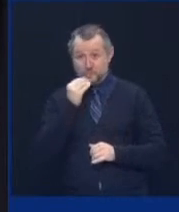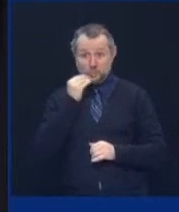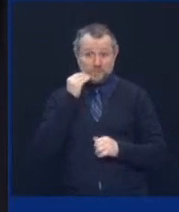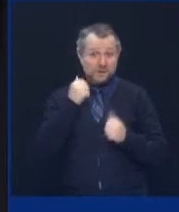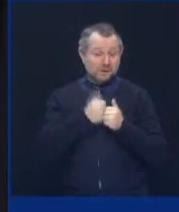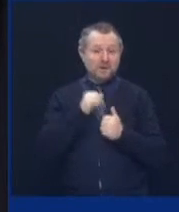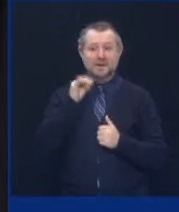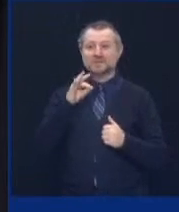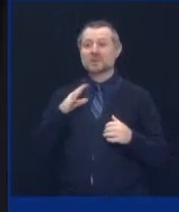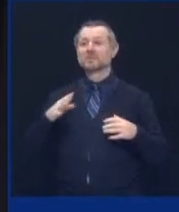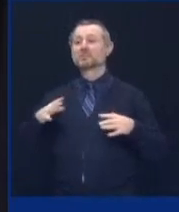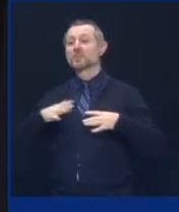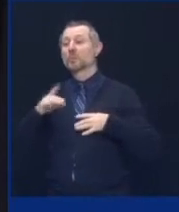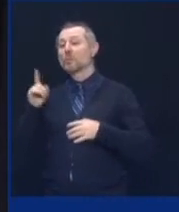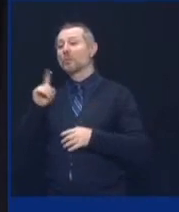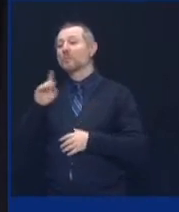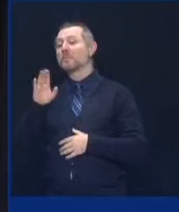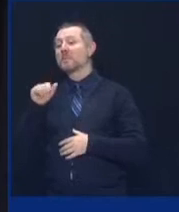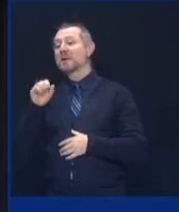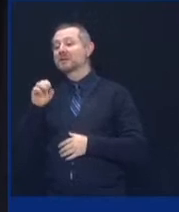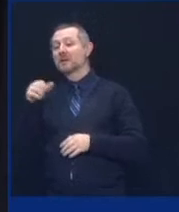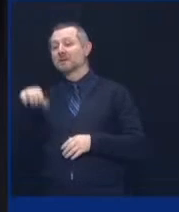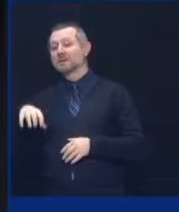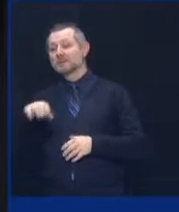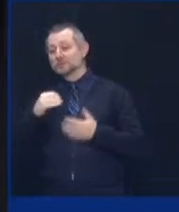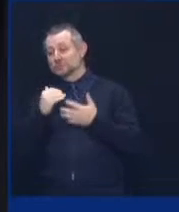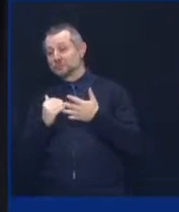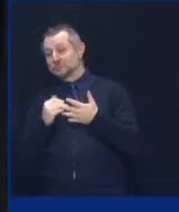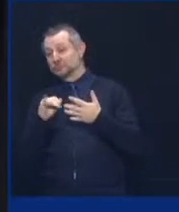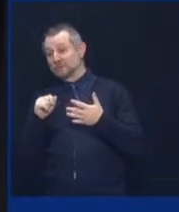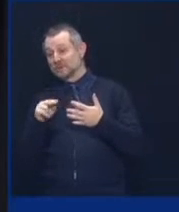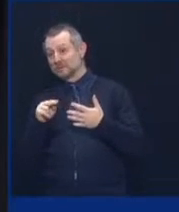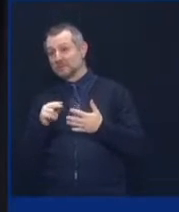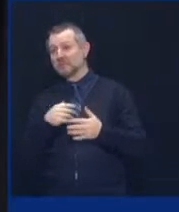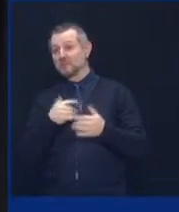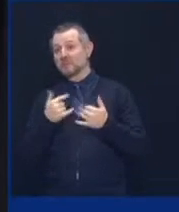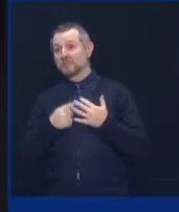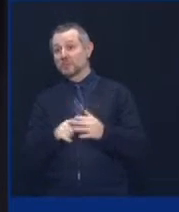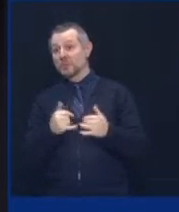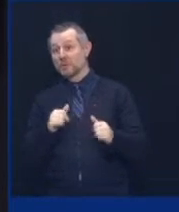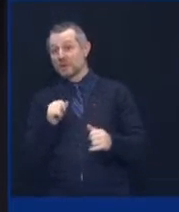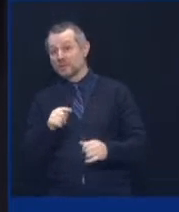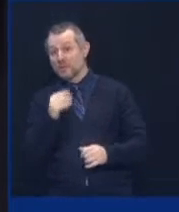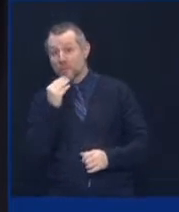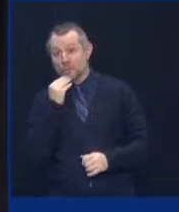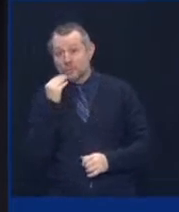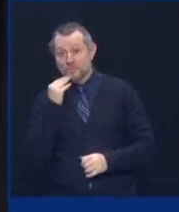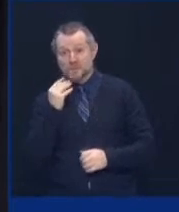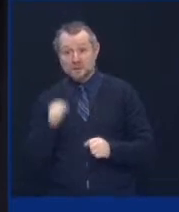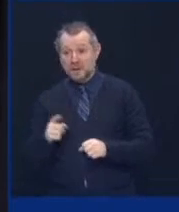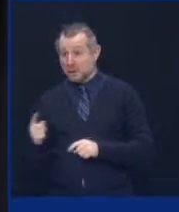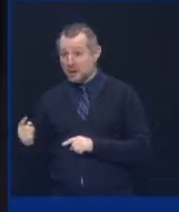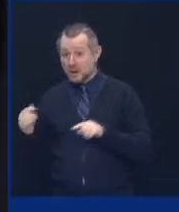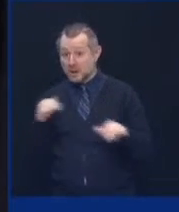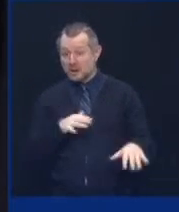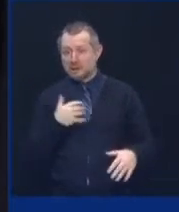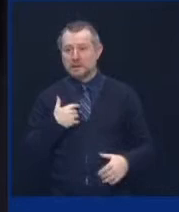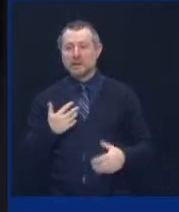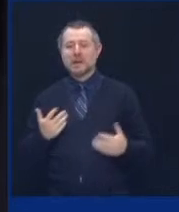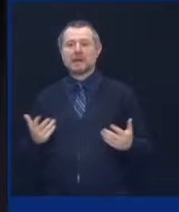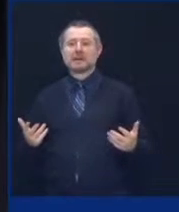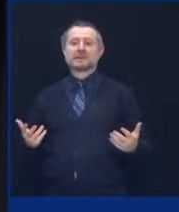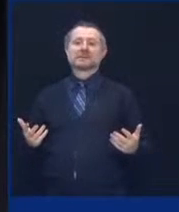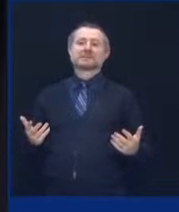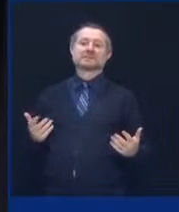in the middle of January or something, I think. But where we are that first week